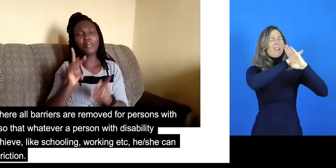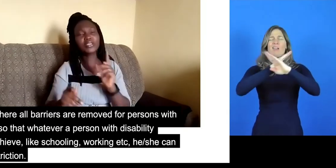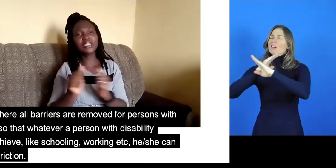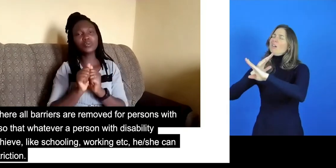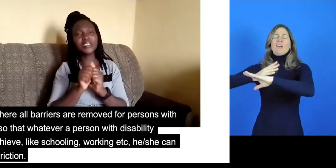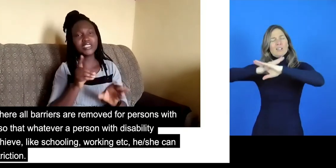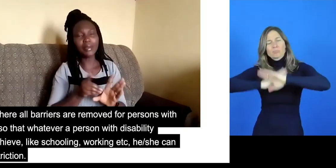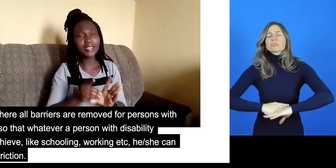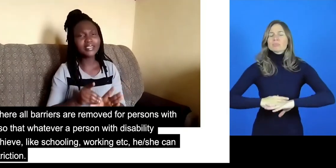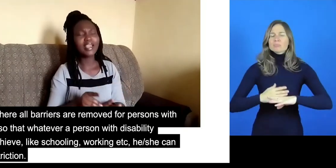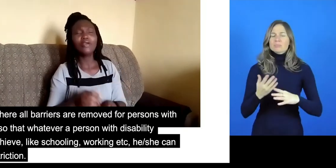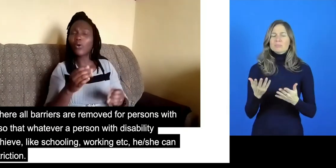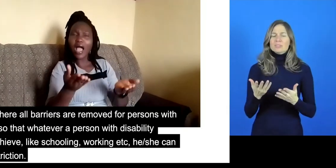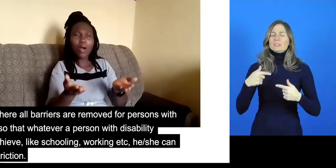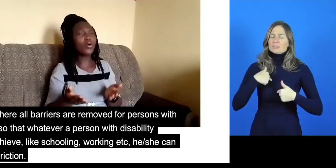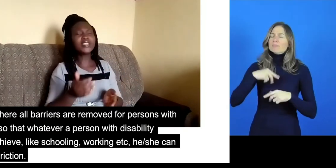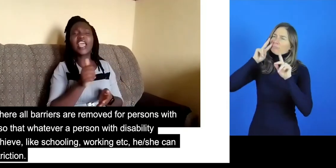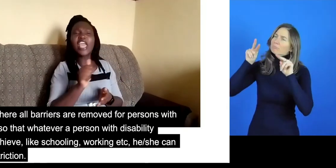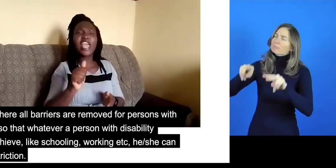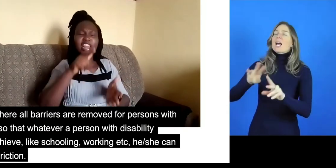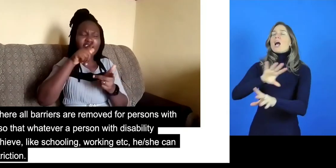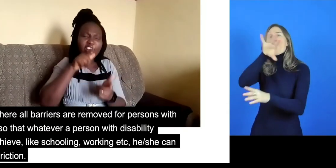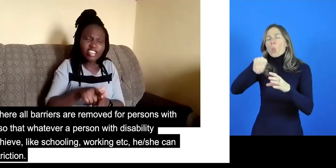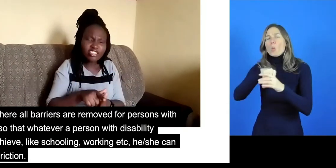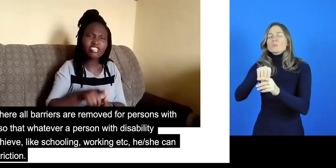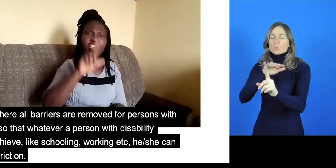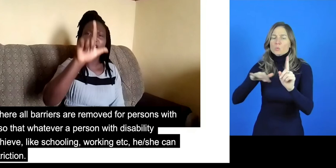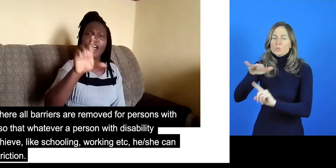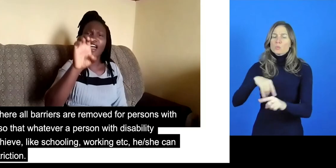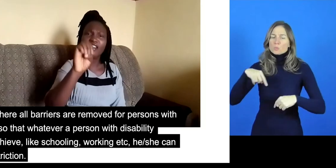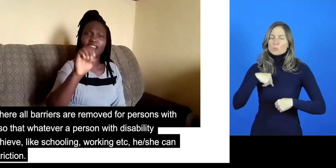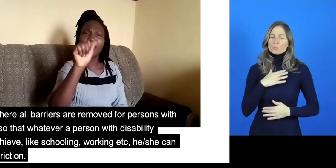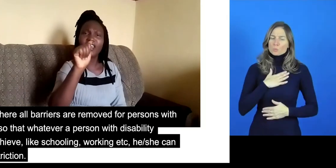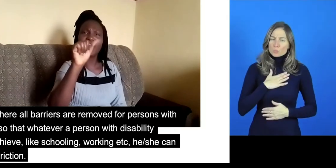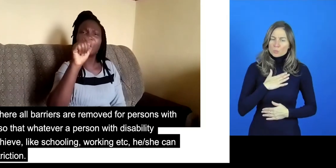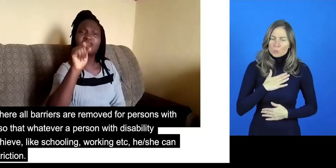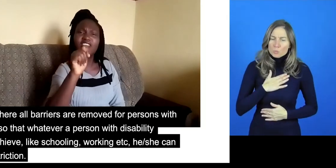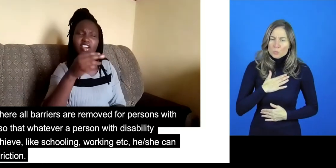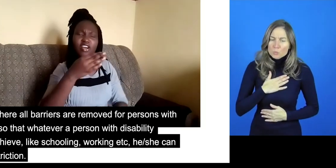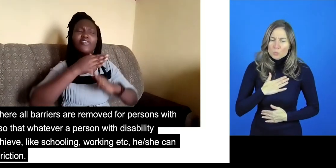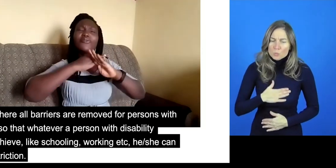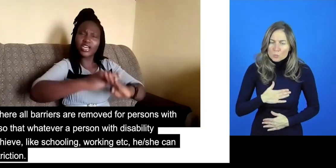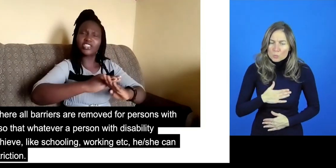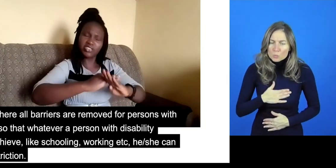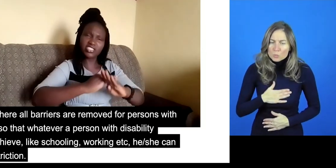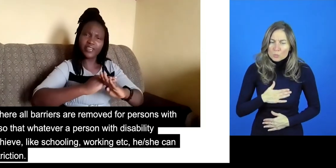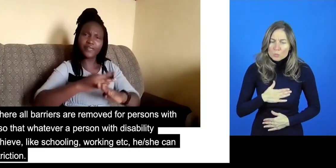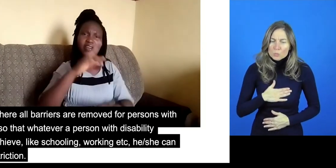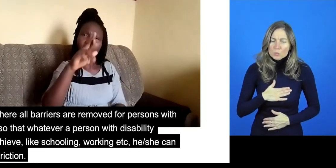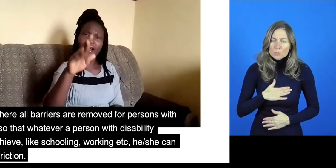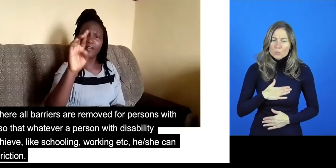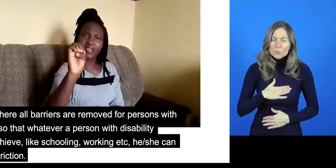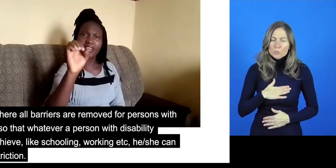stop person with disability. But I want a least L-E-A-S-T,